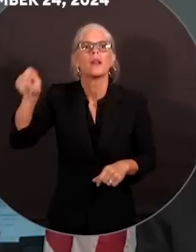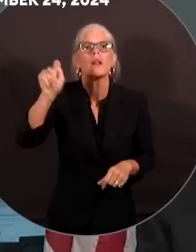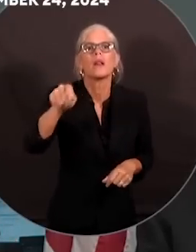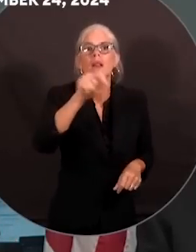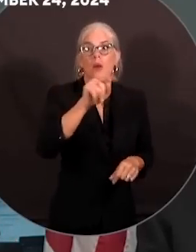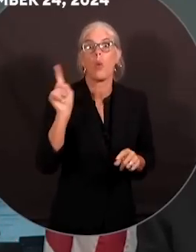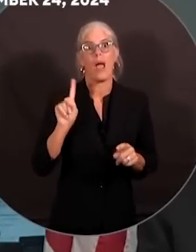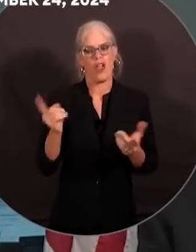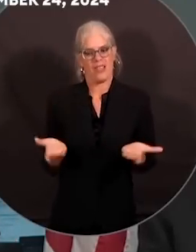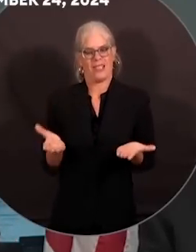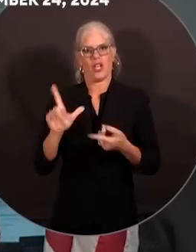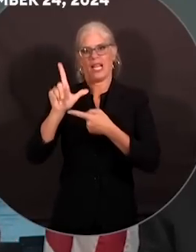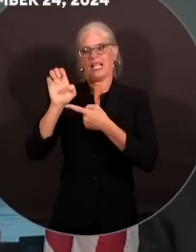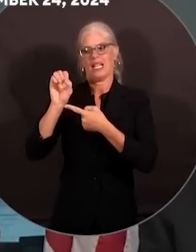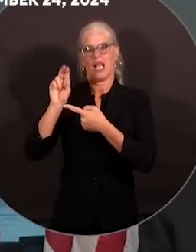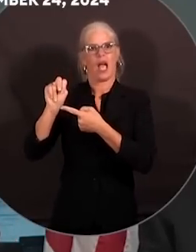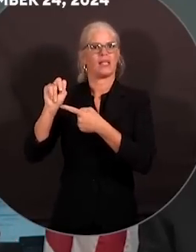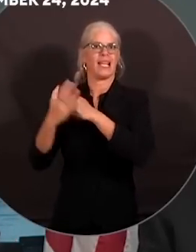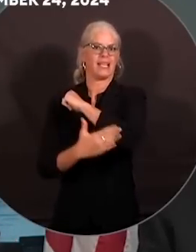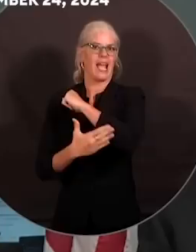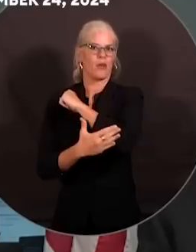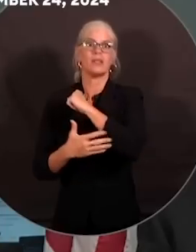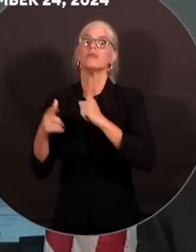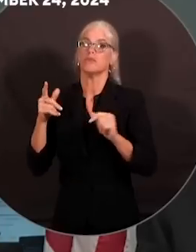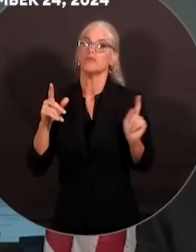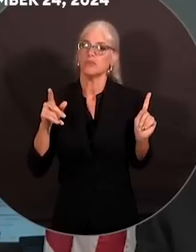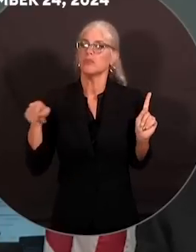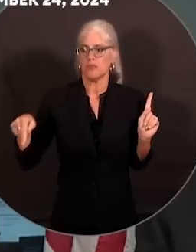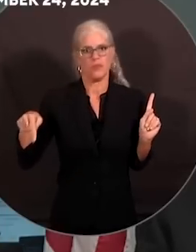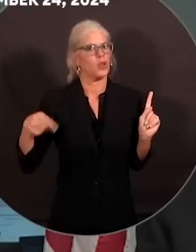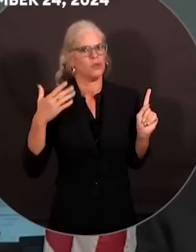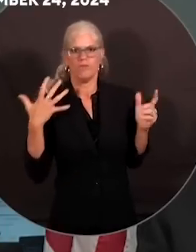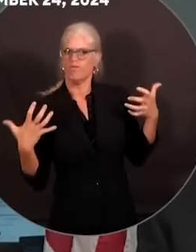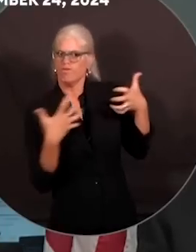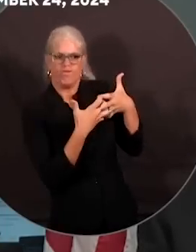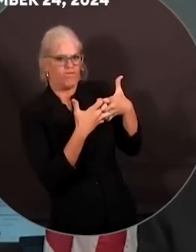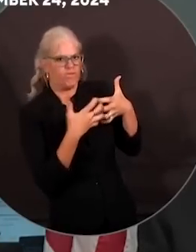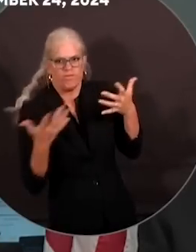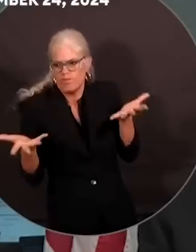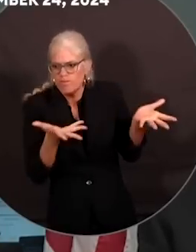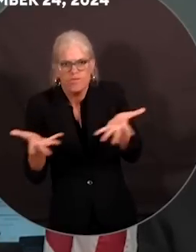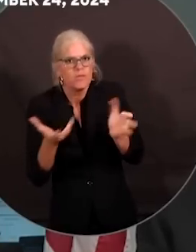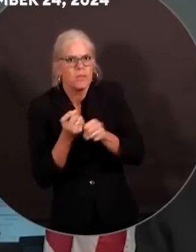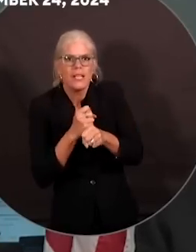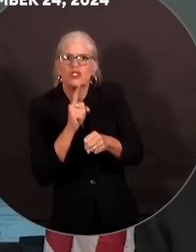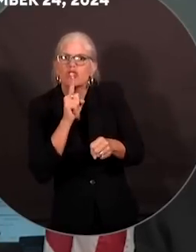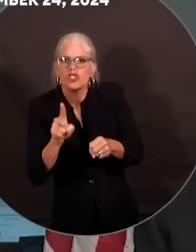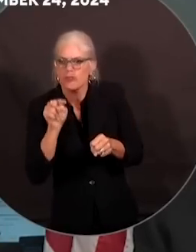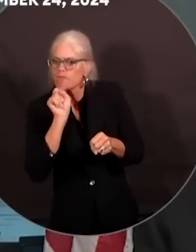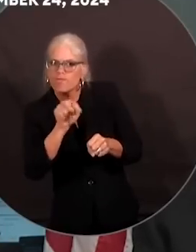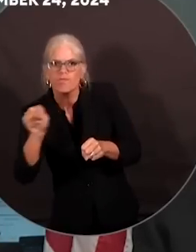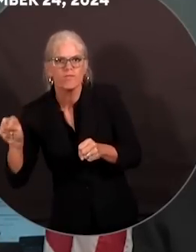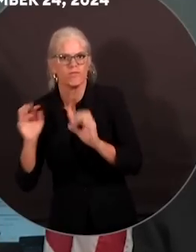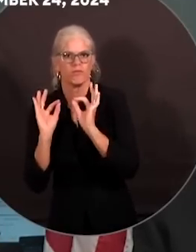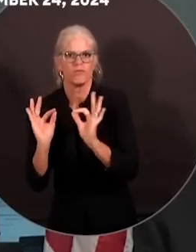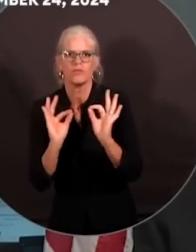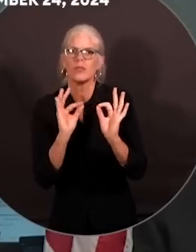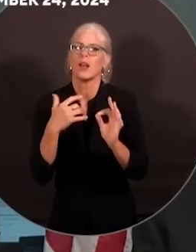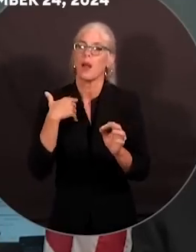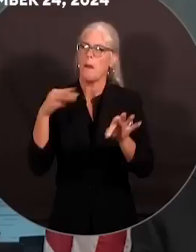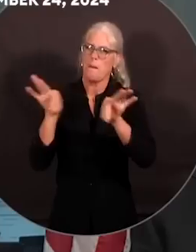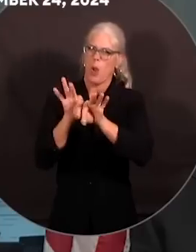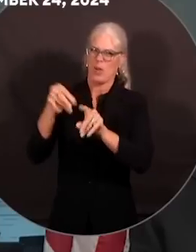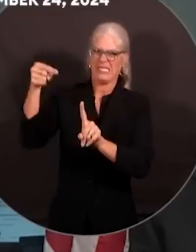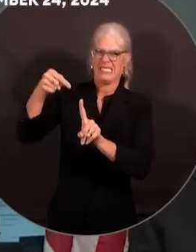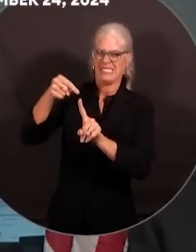level, and they're actually working very well with Kevin and his team. We want to be able to get debris cleared,